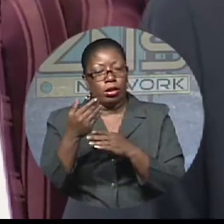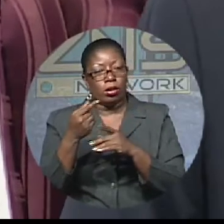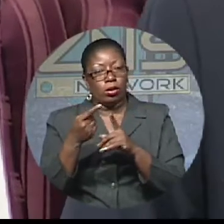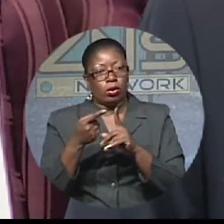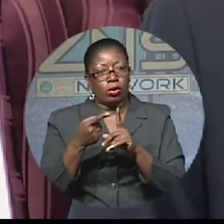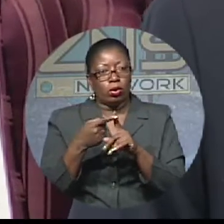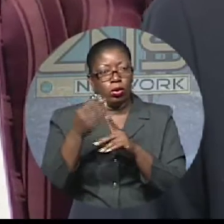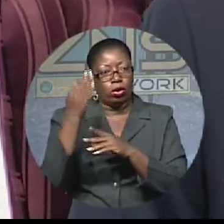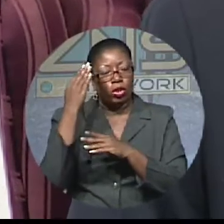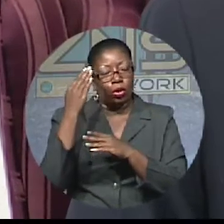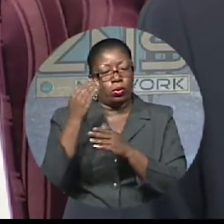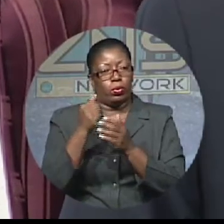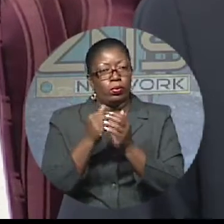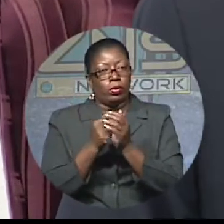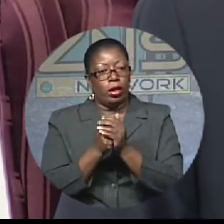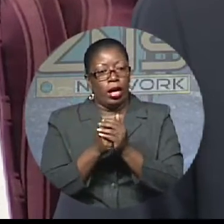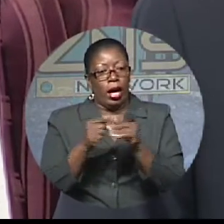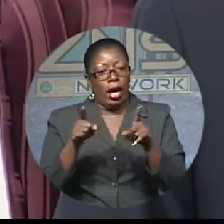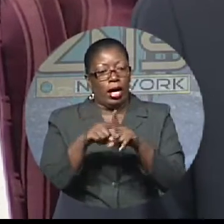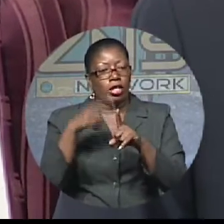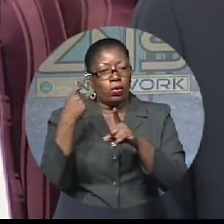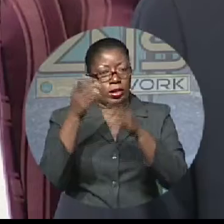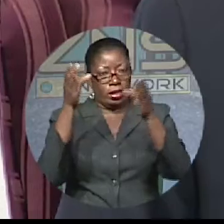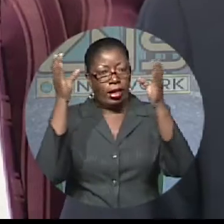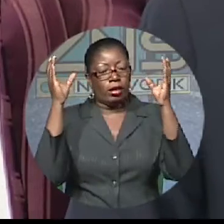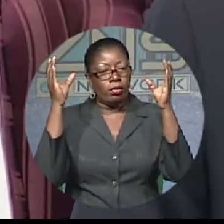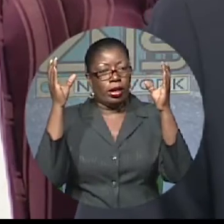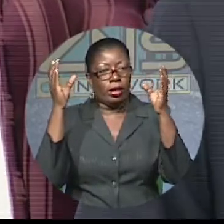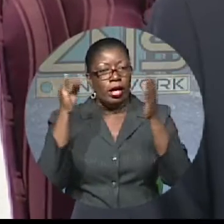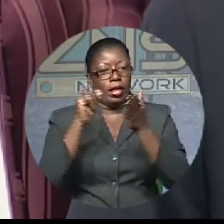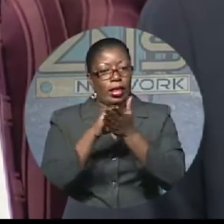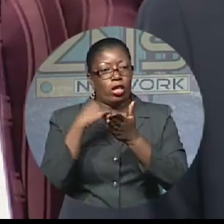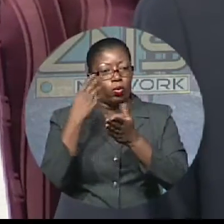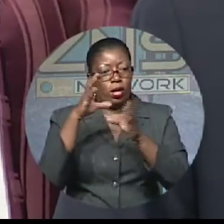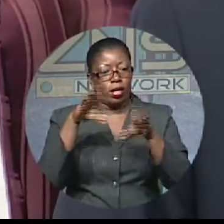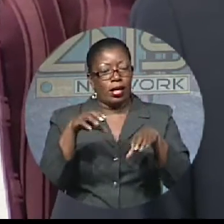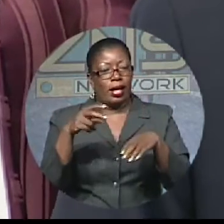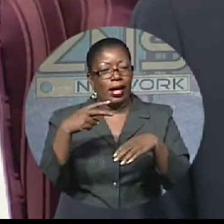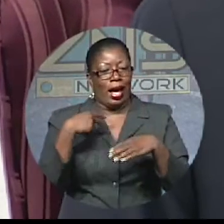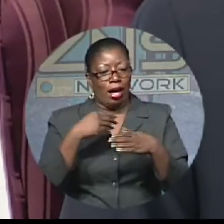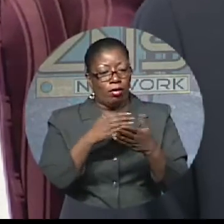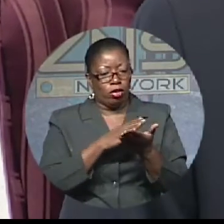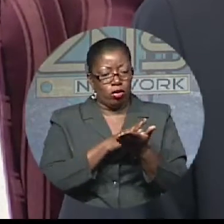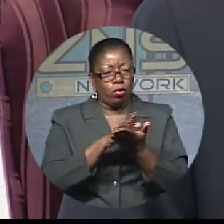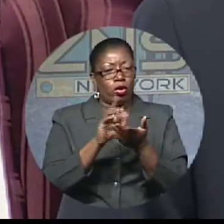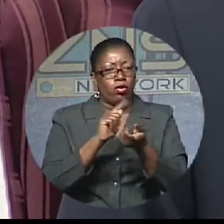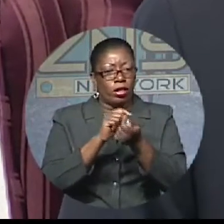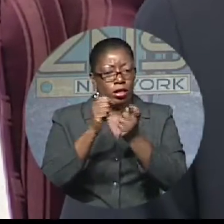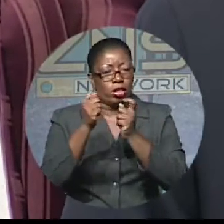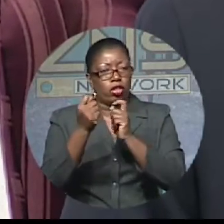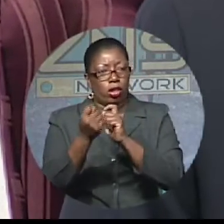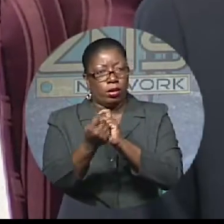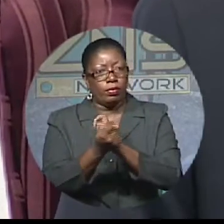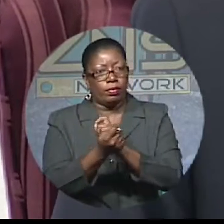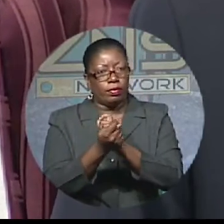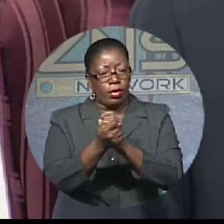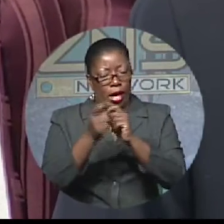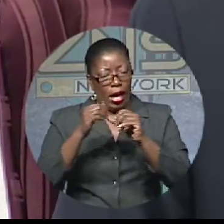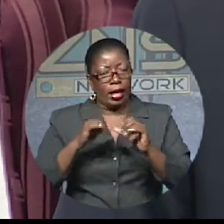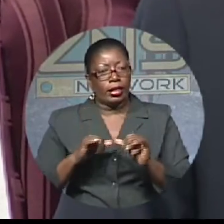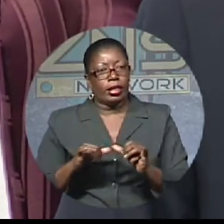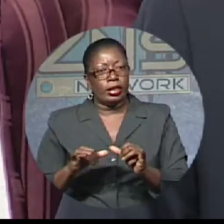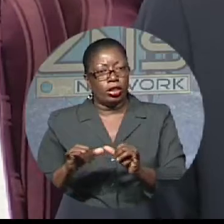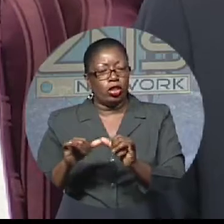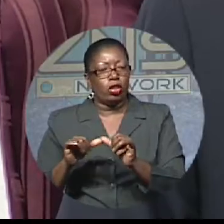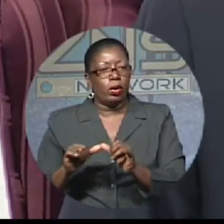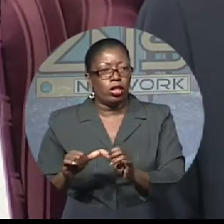note, even as we celebrate the fact that we can have such smooth transitions and a continuation